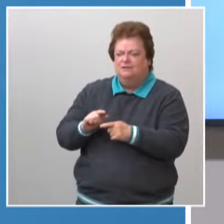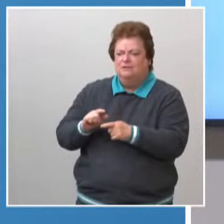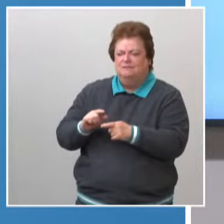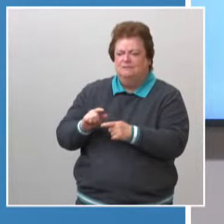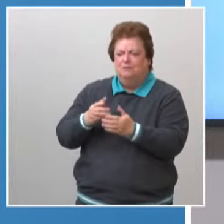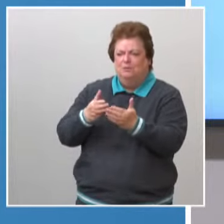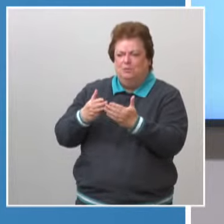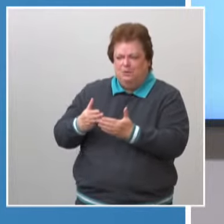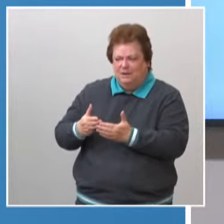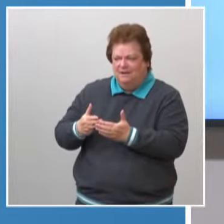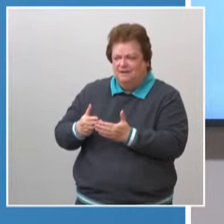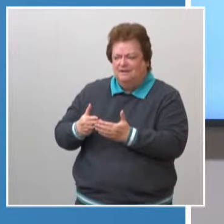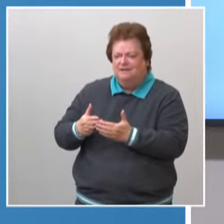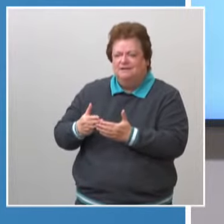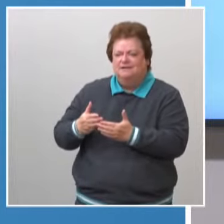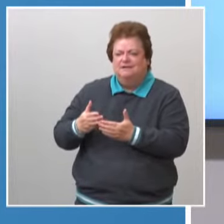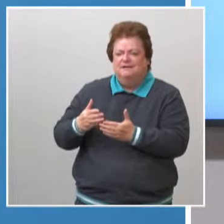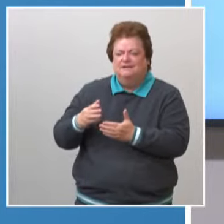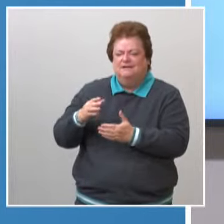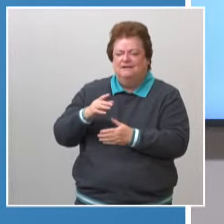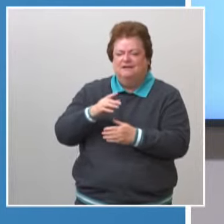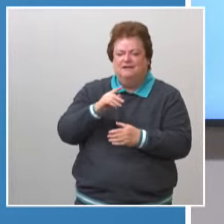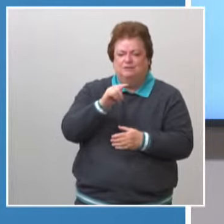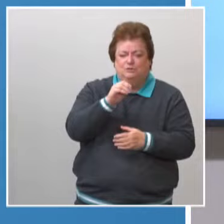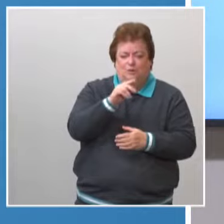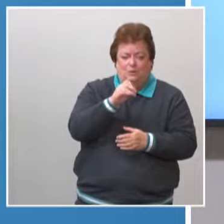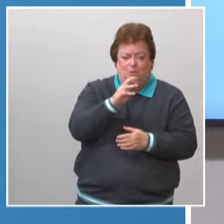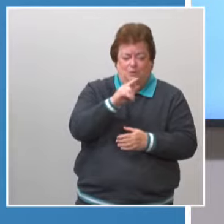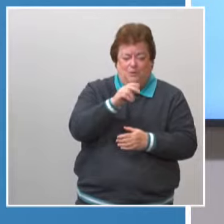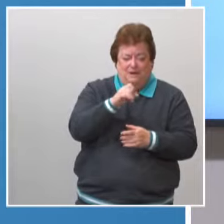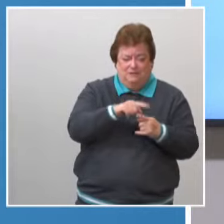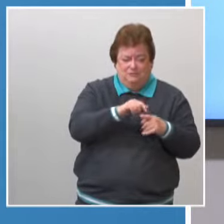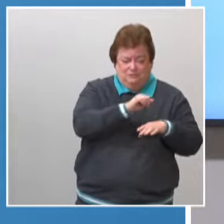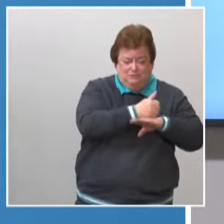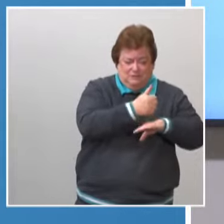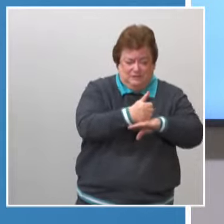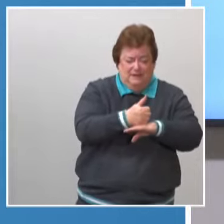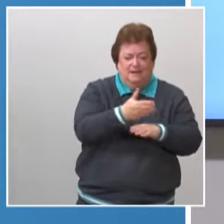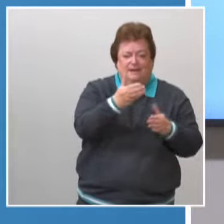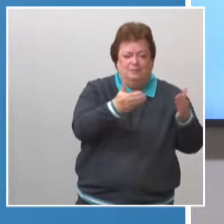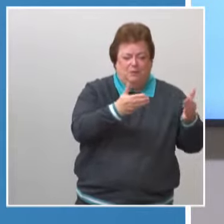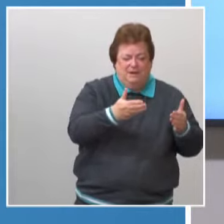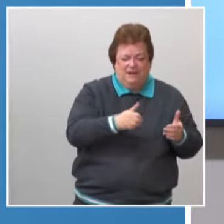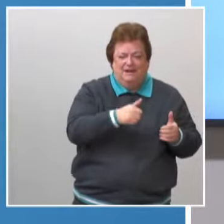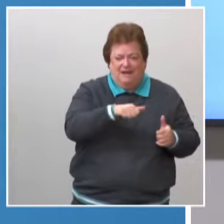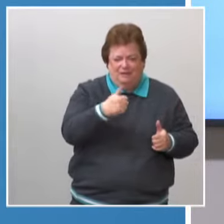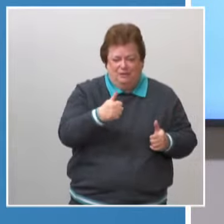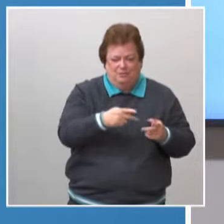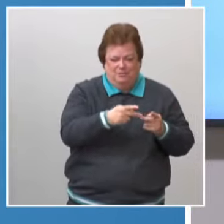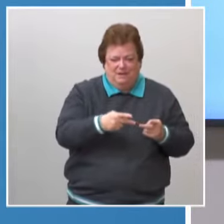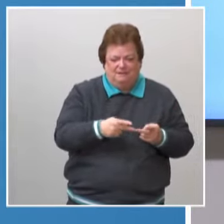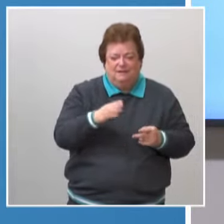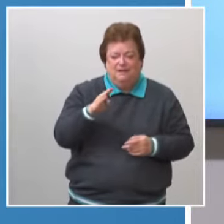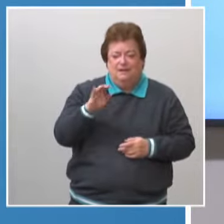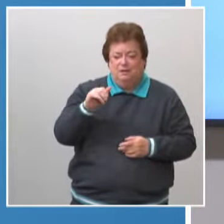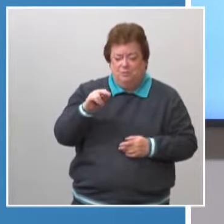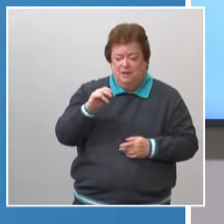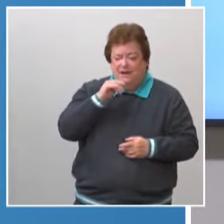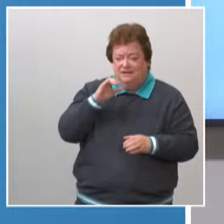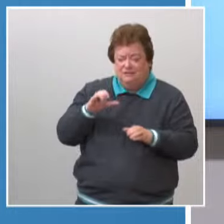did, standing up Total Wellness last Thursday, to bring other locations in. I know that Brine is